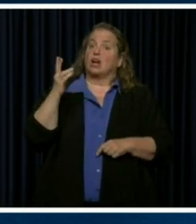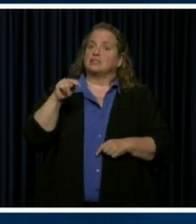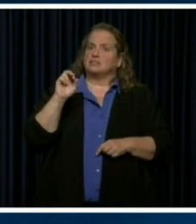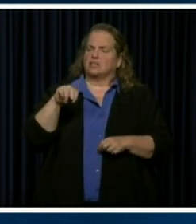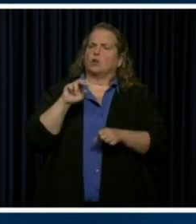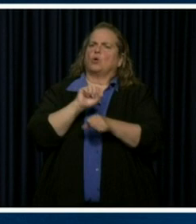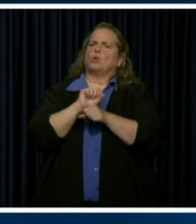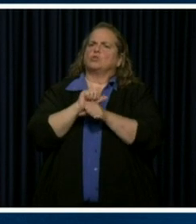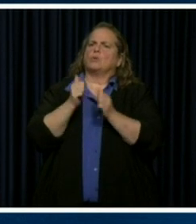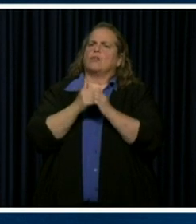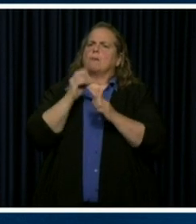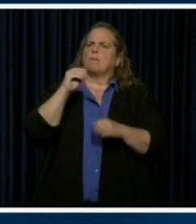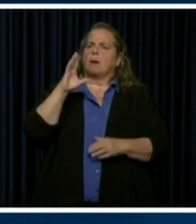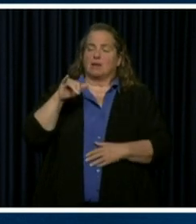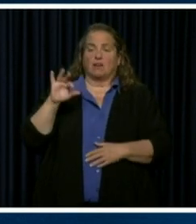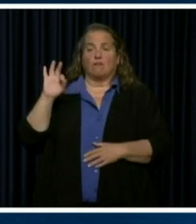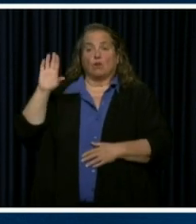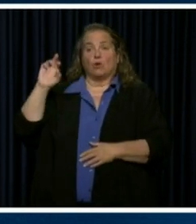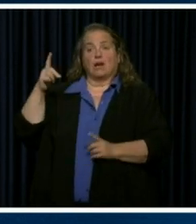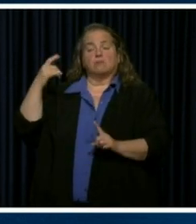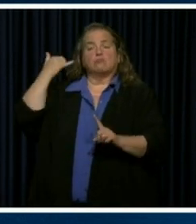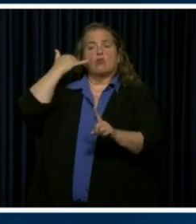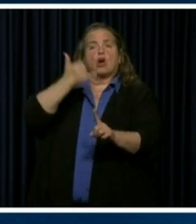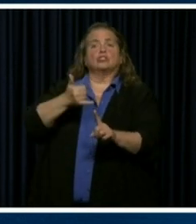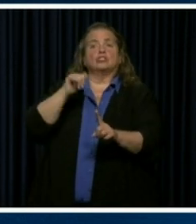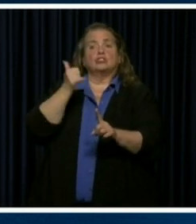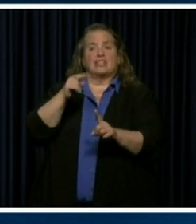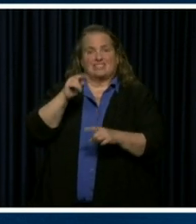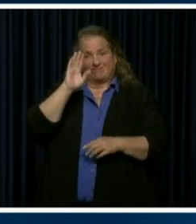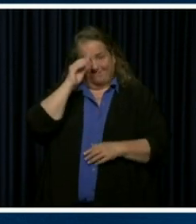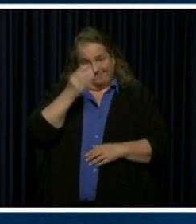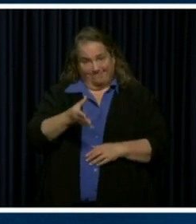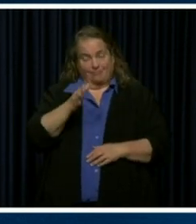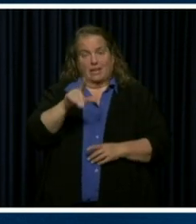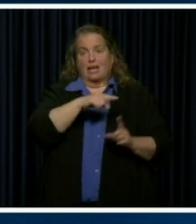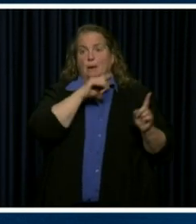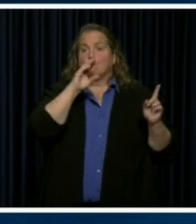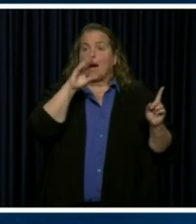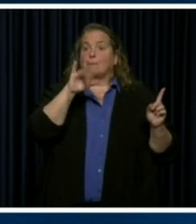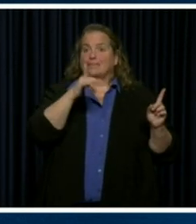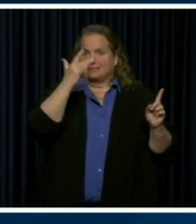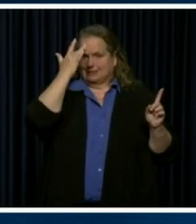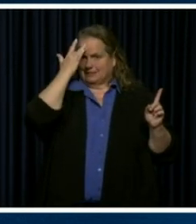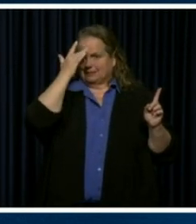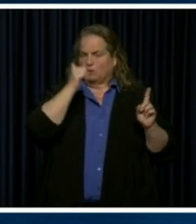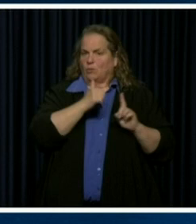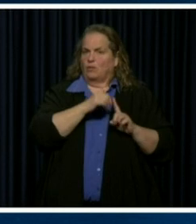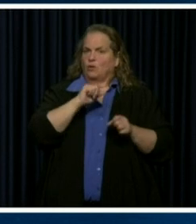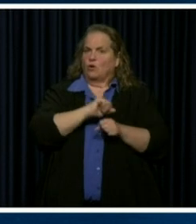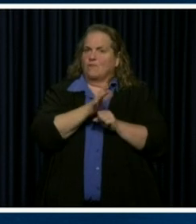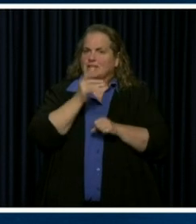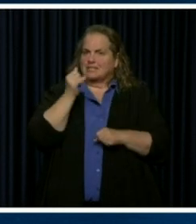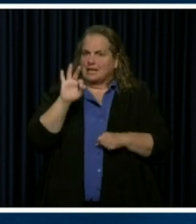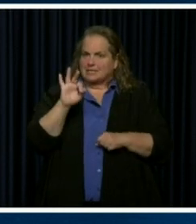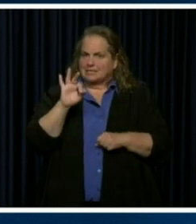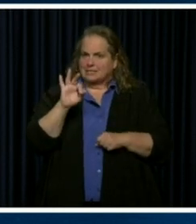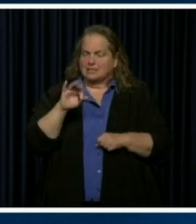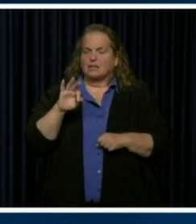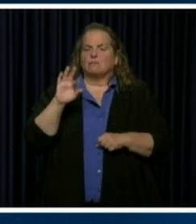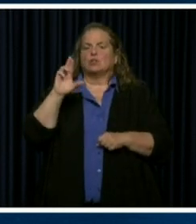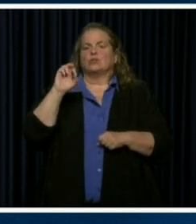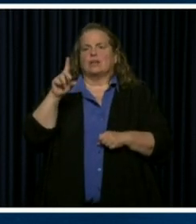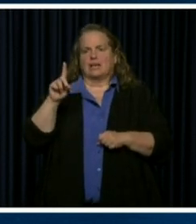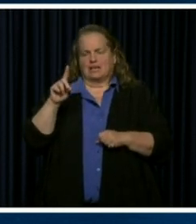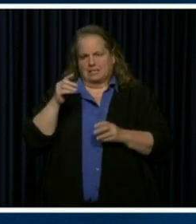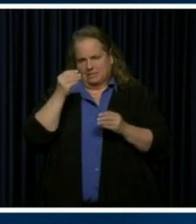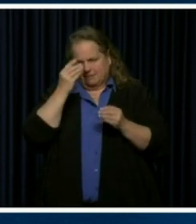Fred calls Jan and notifies her of potential exposure to a COVID-19 patient. Fred is provided a call script to assist in gathering